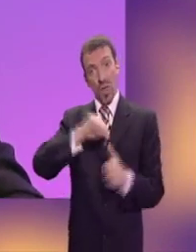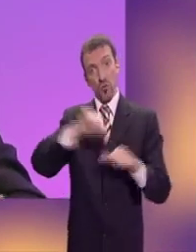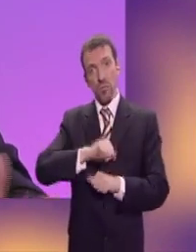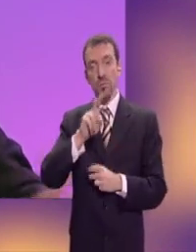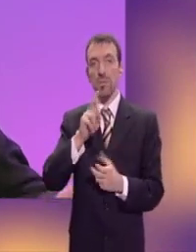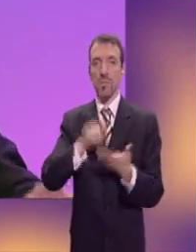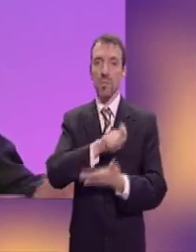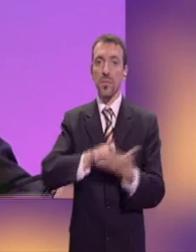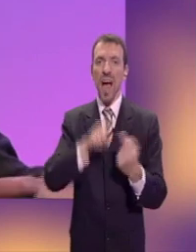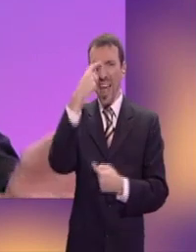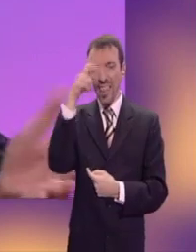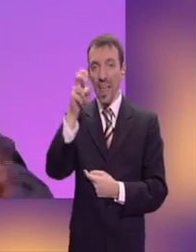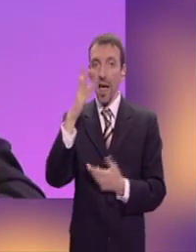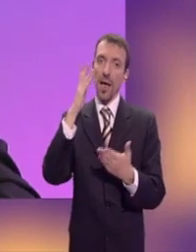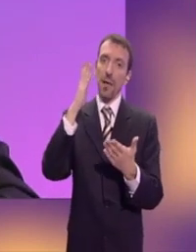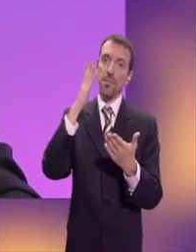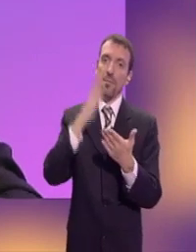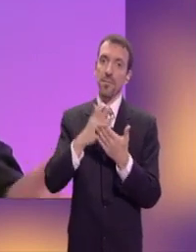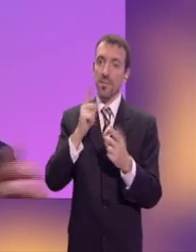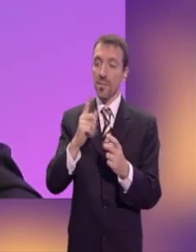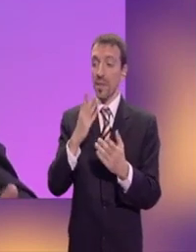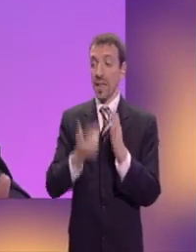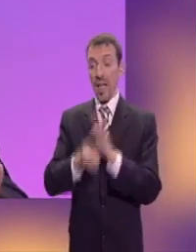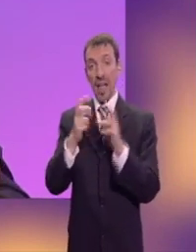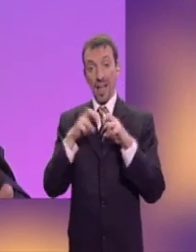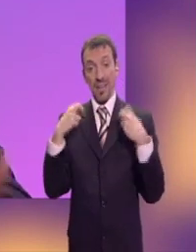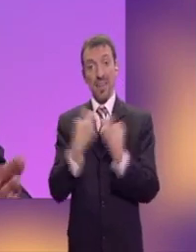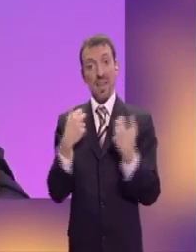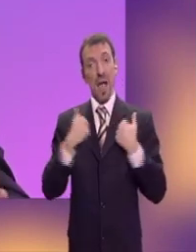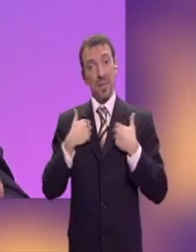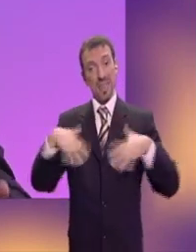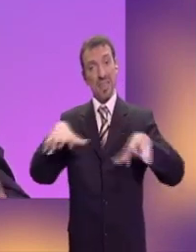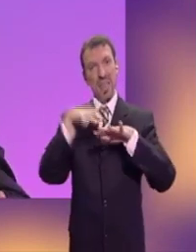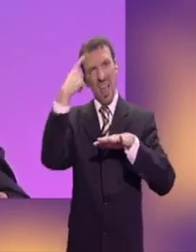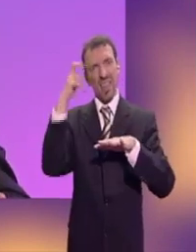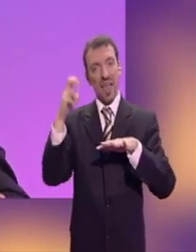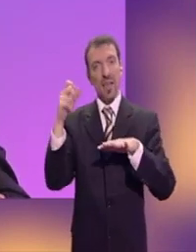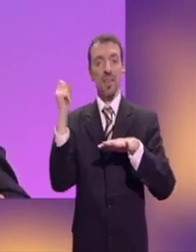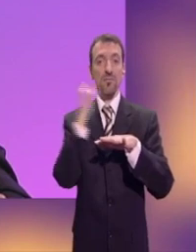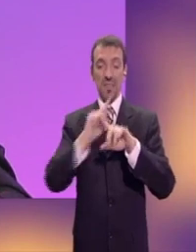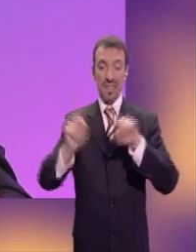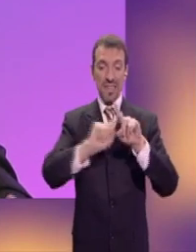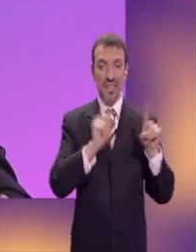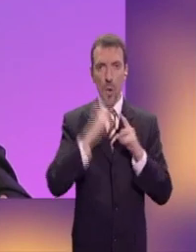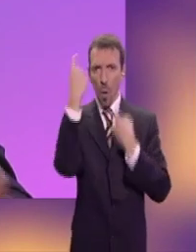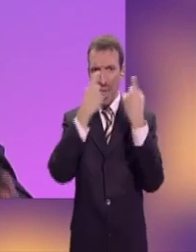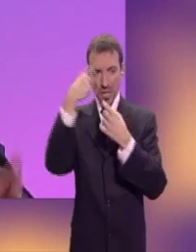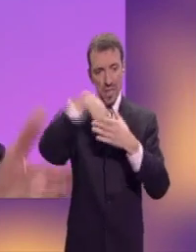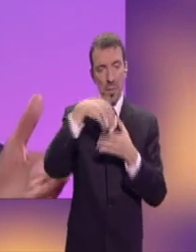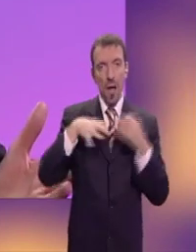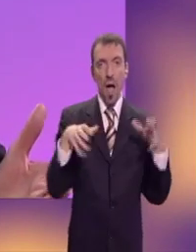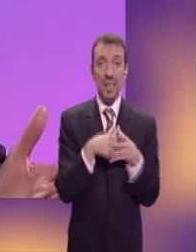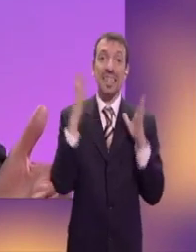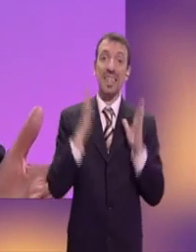I think, if we're talking about debate, we were talking about a moment ago in Cabinet, I think there is a strain of opinion in the party that needs